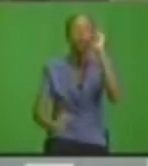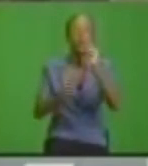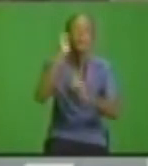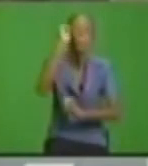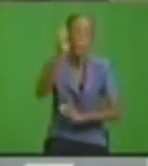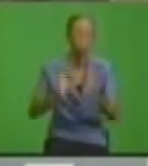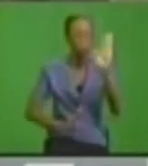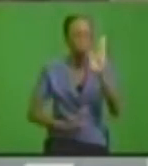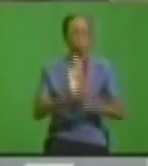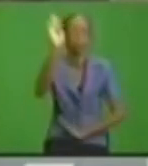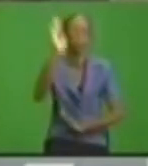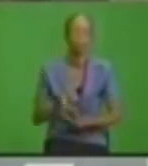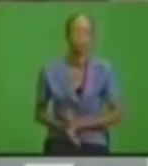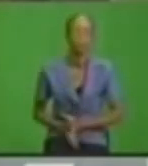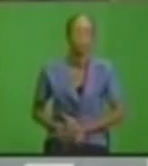Tobago.